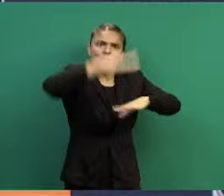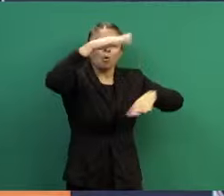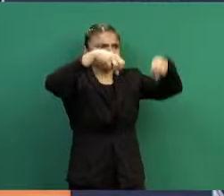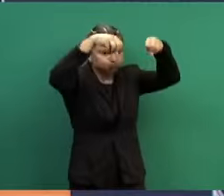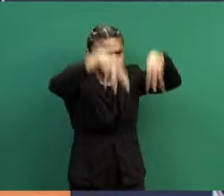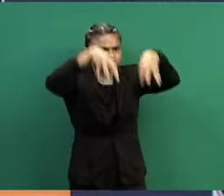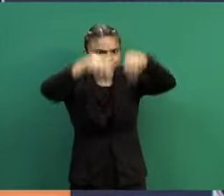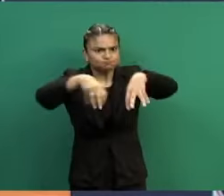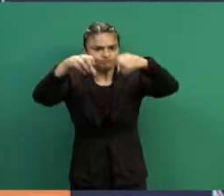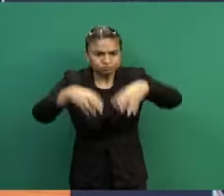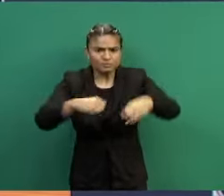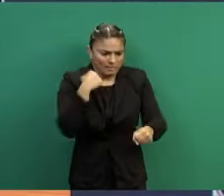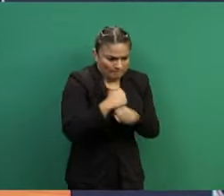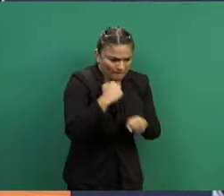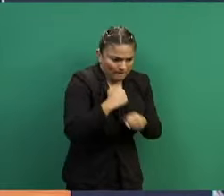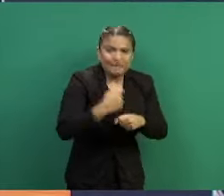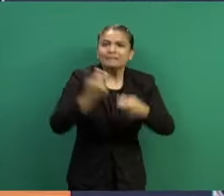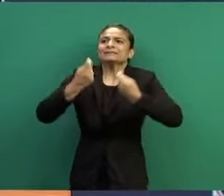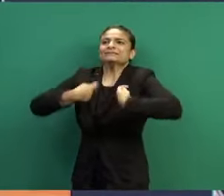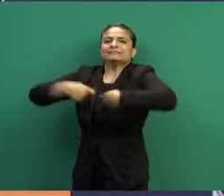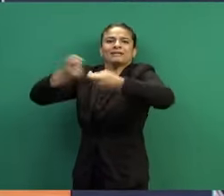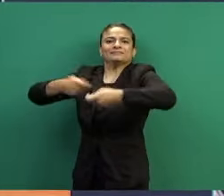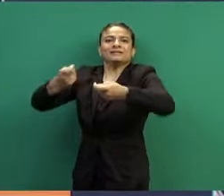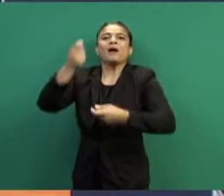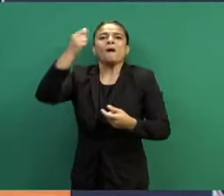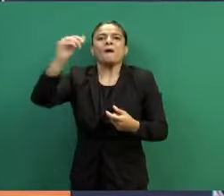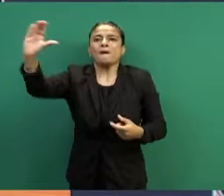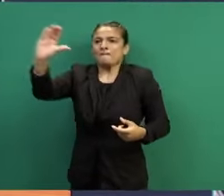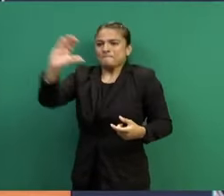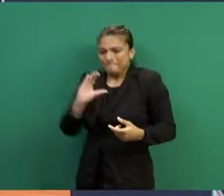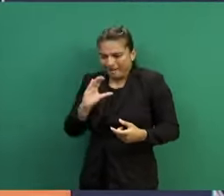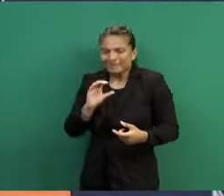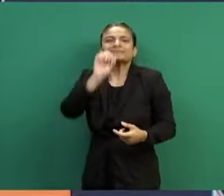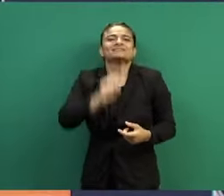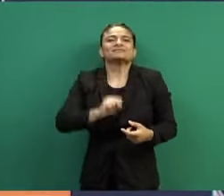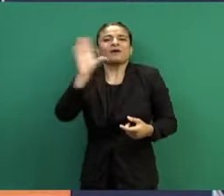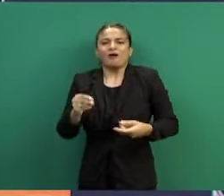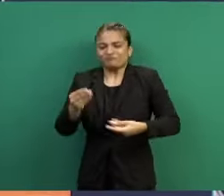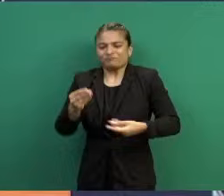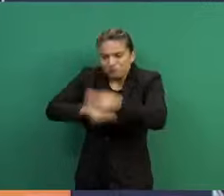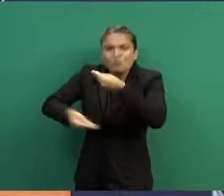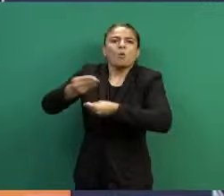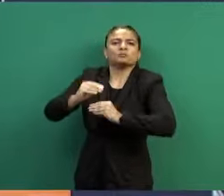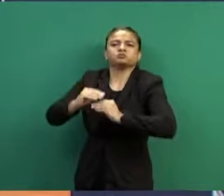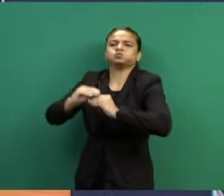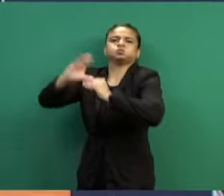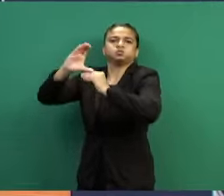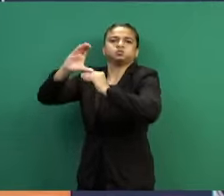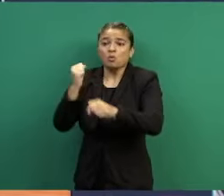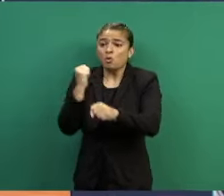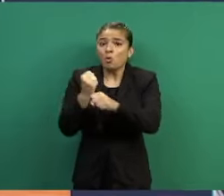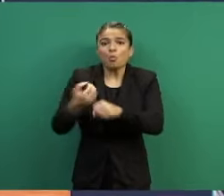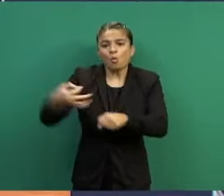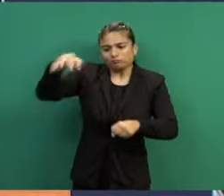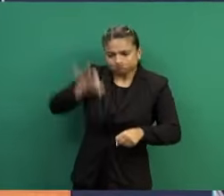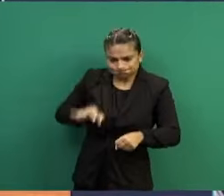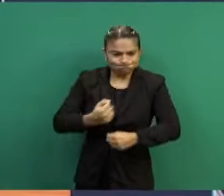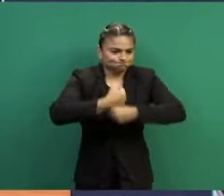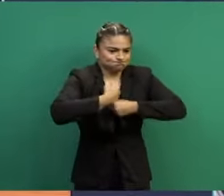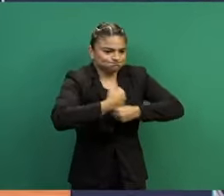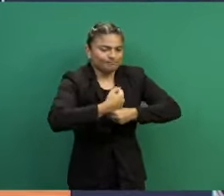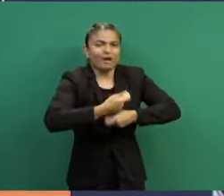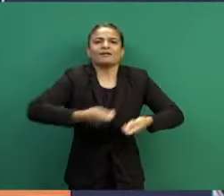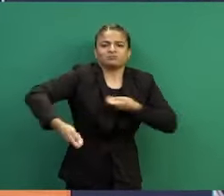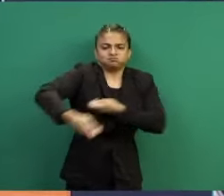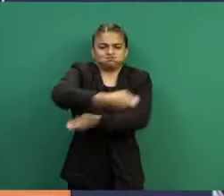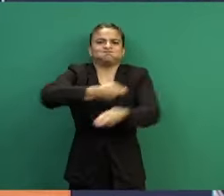low, and real wage growth in line with productivity gains. Such steps